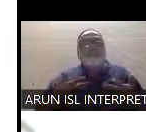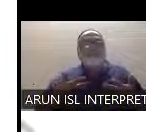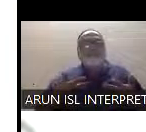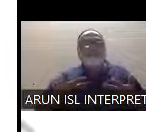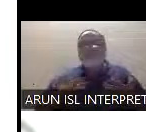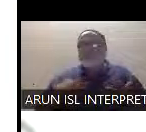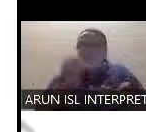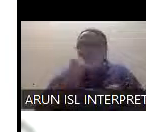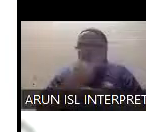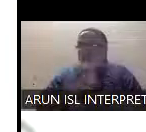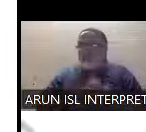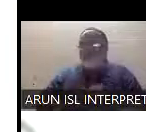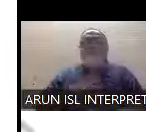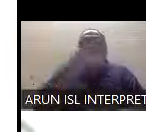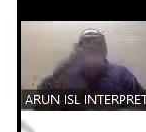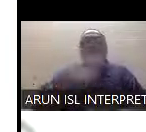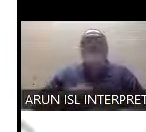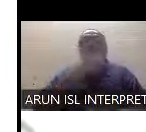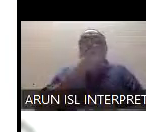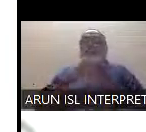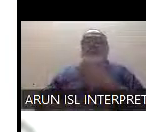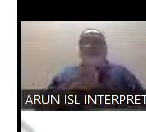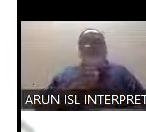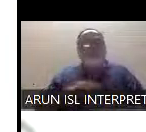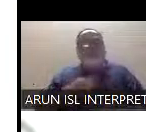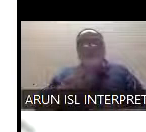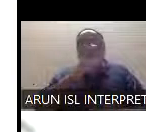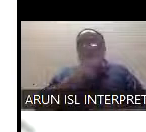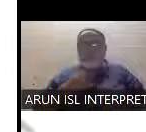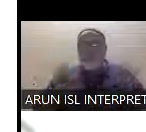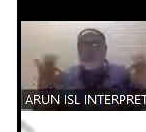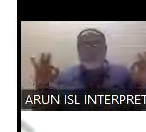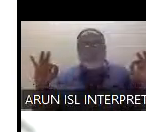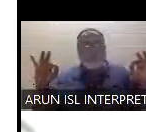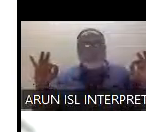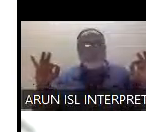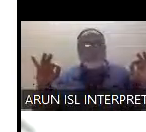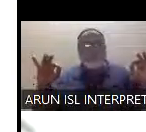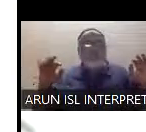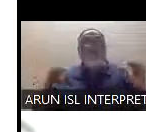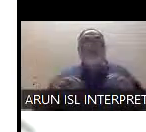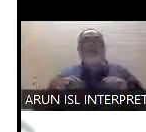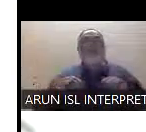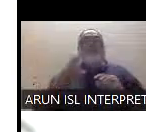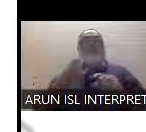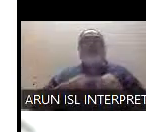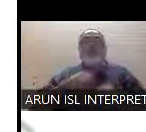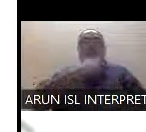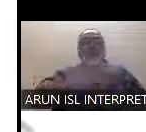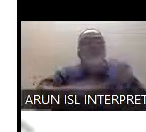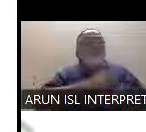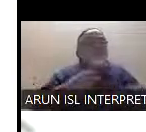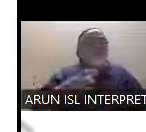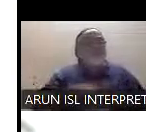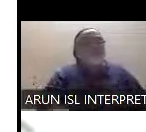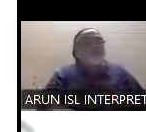the right of a person with disability that he or she is independent, and he or she is not trussed up like an object or like a suitcase